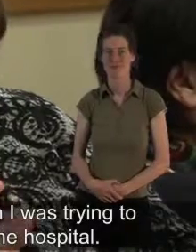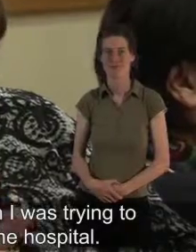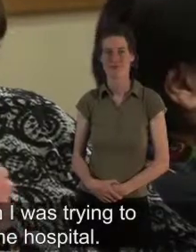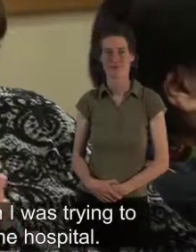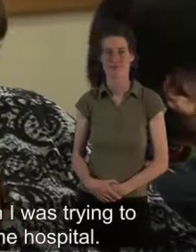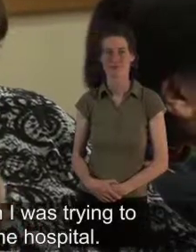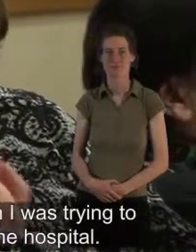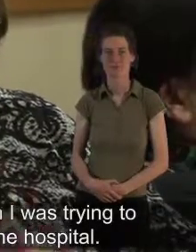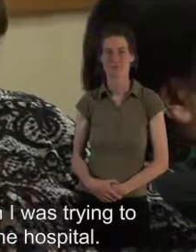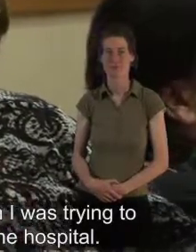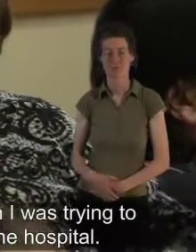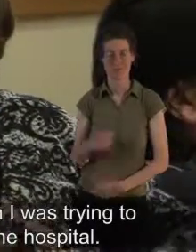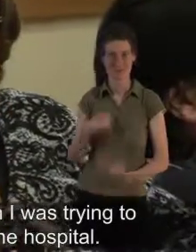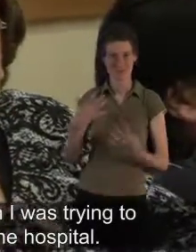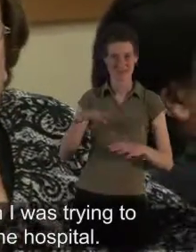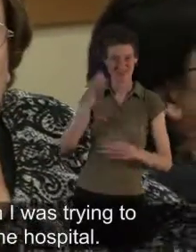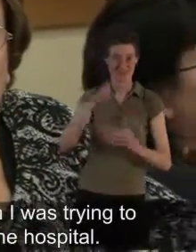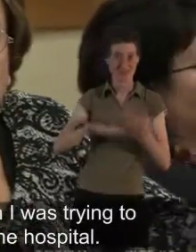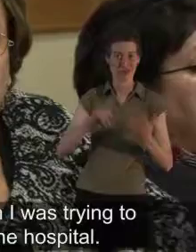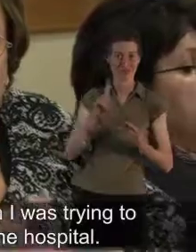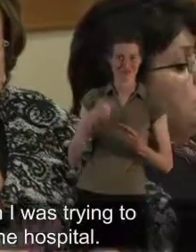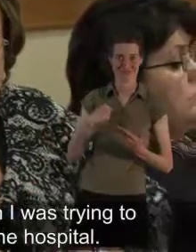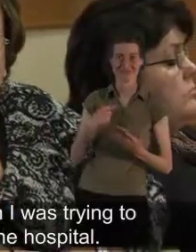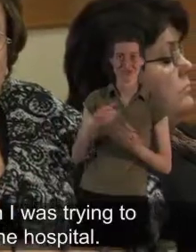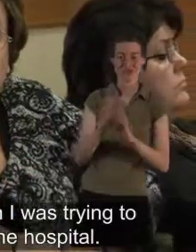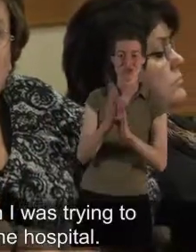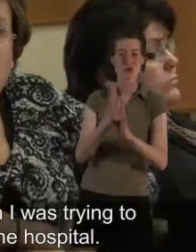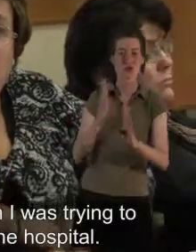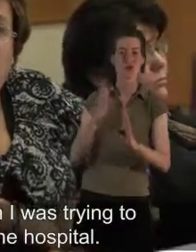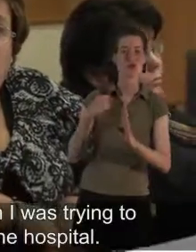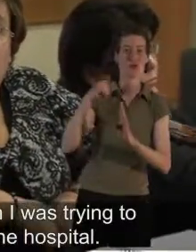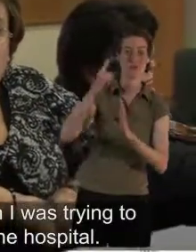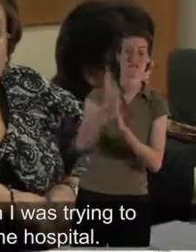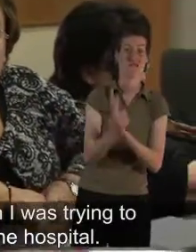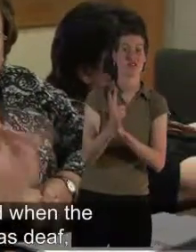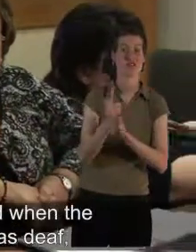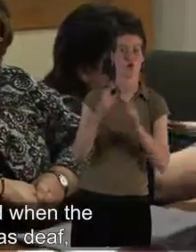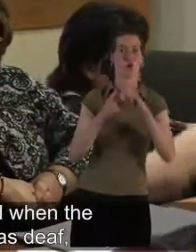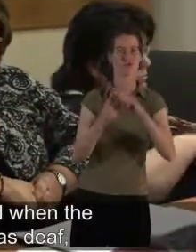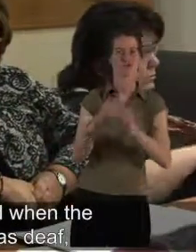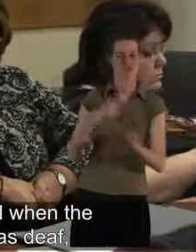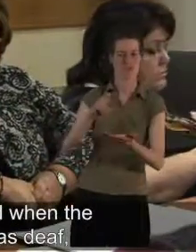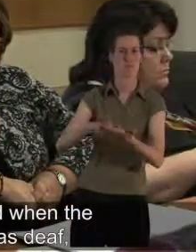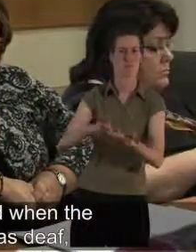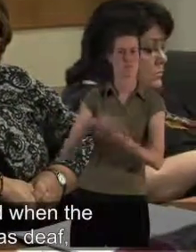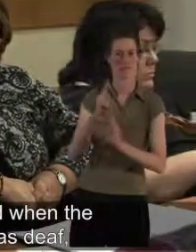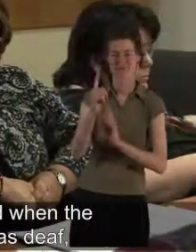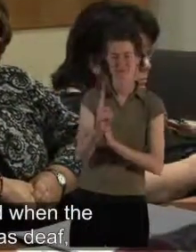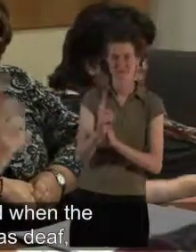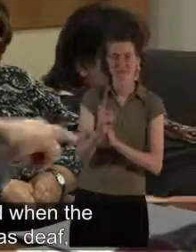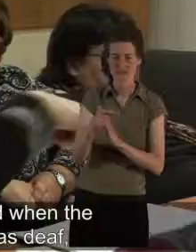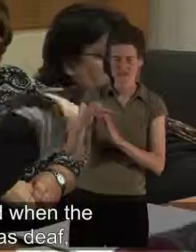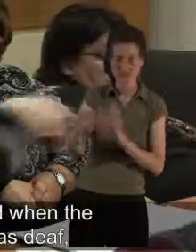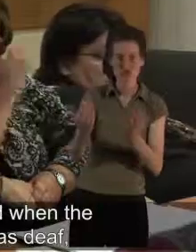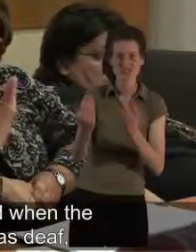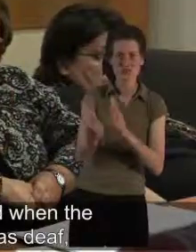similar experience when I was trying to rebook an appointment at the hospital. I was first in the queue,